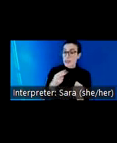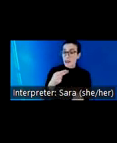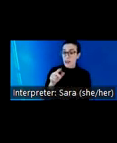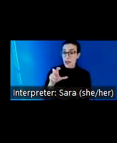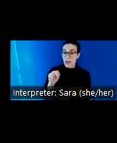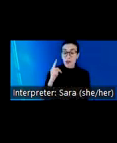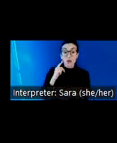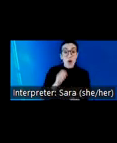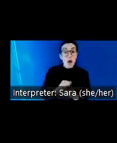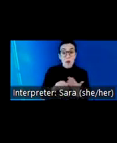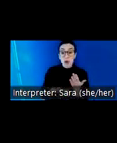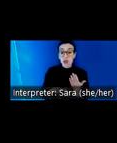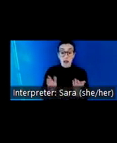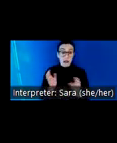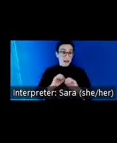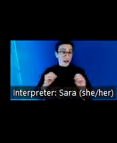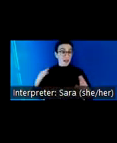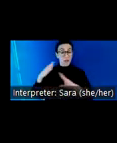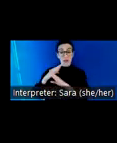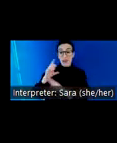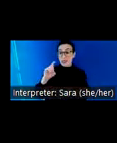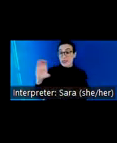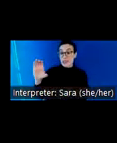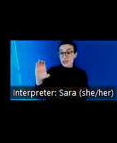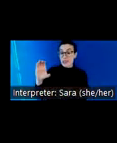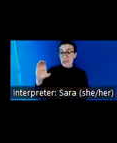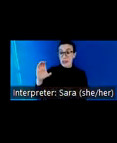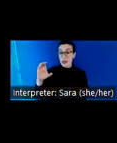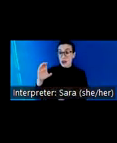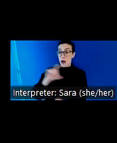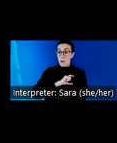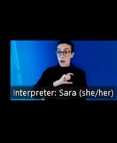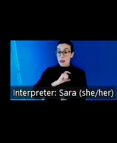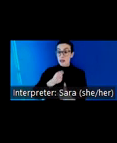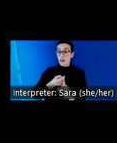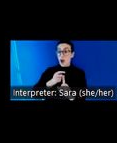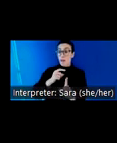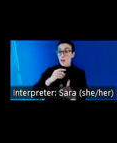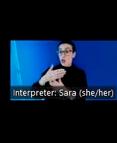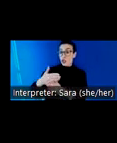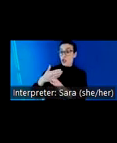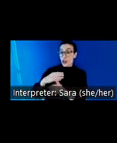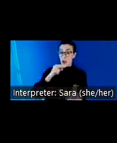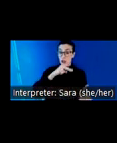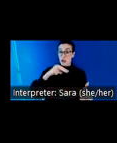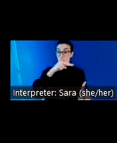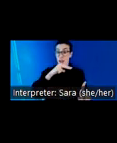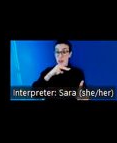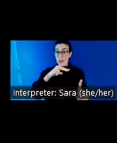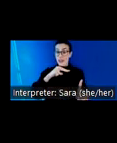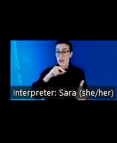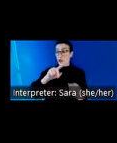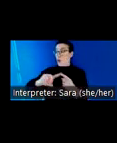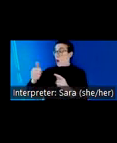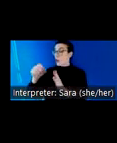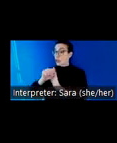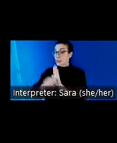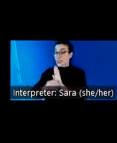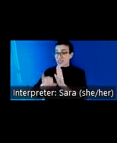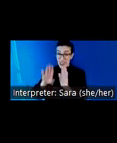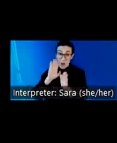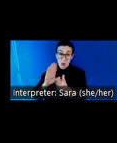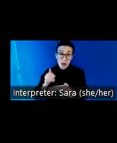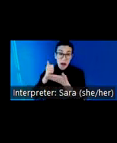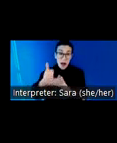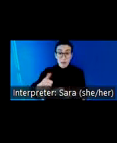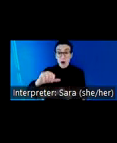DC police from sharing surveillance data that would help other states enforce abortion bans and restrictions. For example,